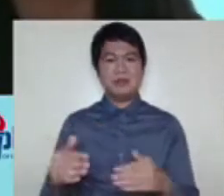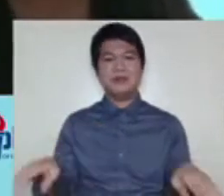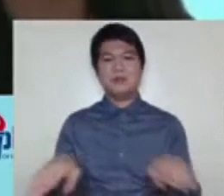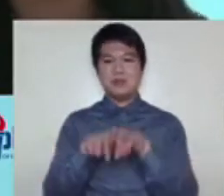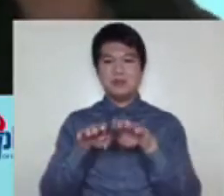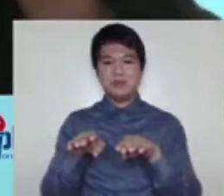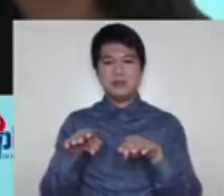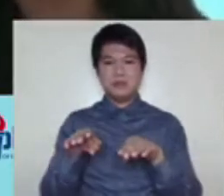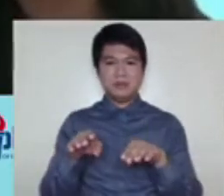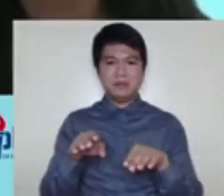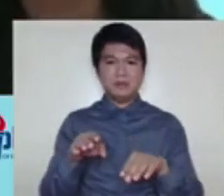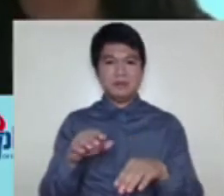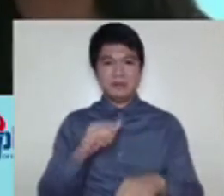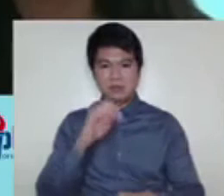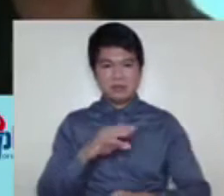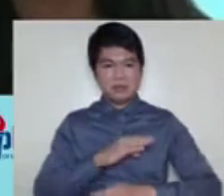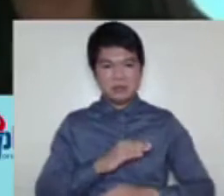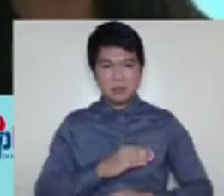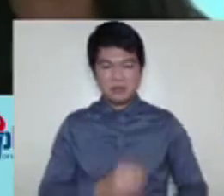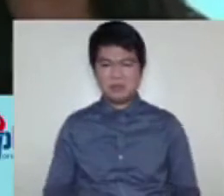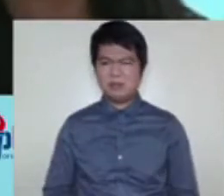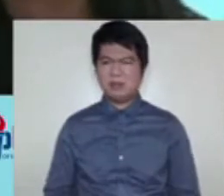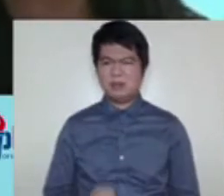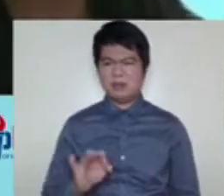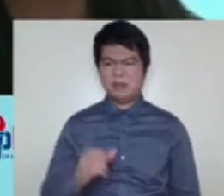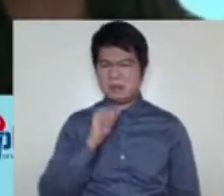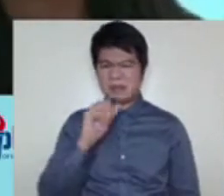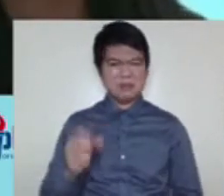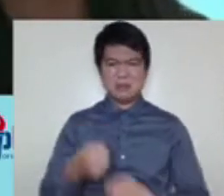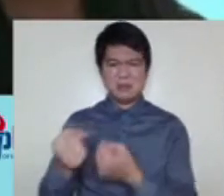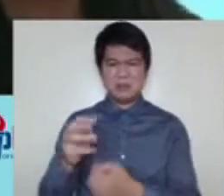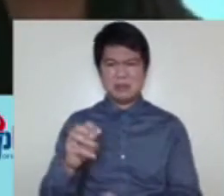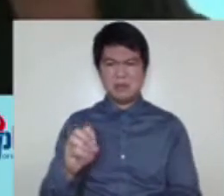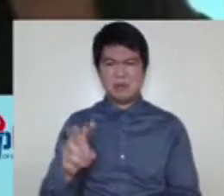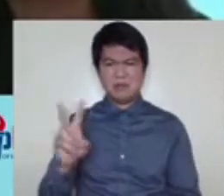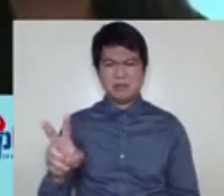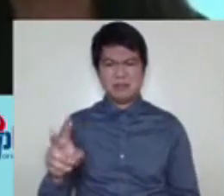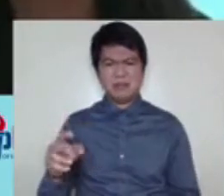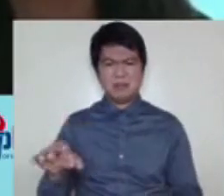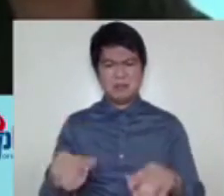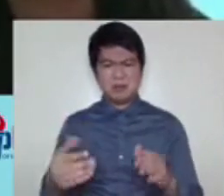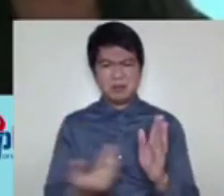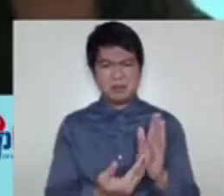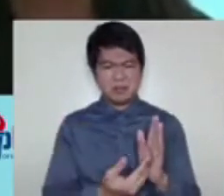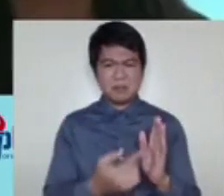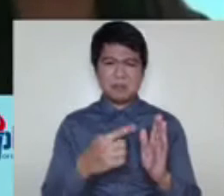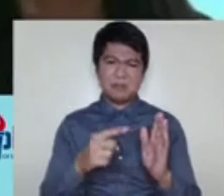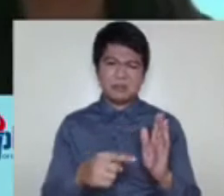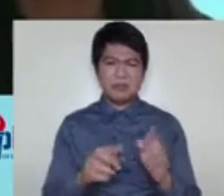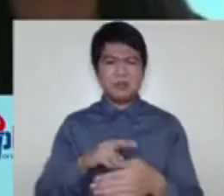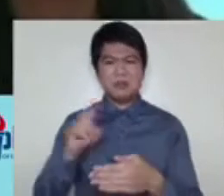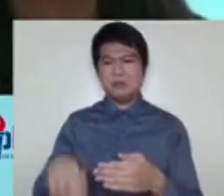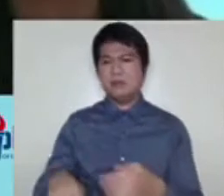of the MOVs provided here will result to a rating of 1 or 4. Now, just a